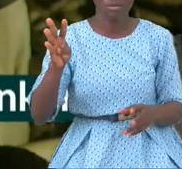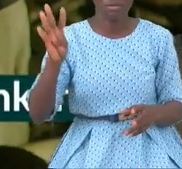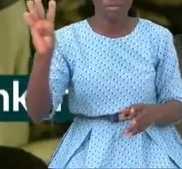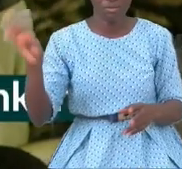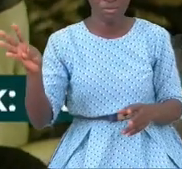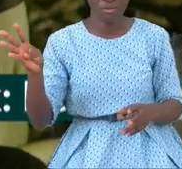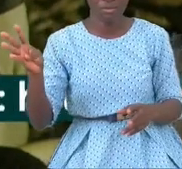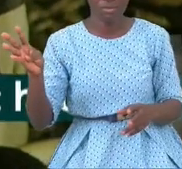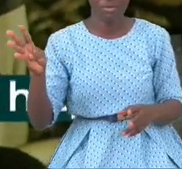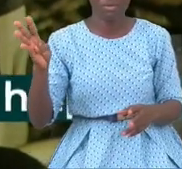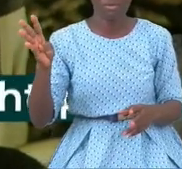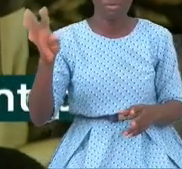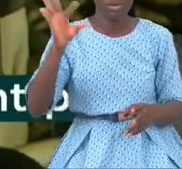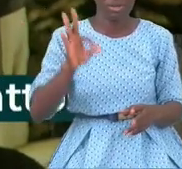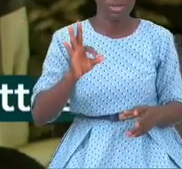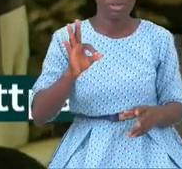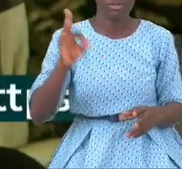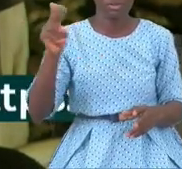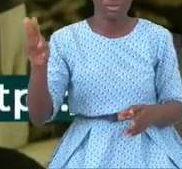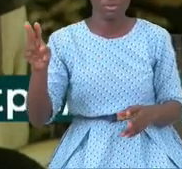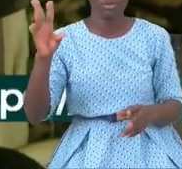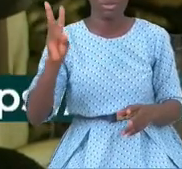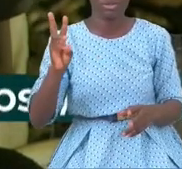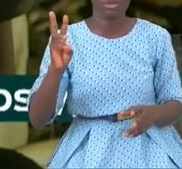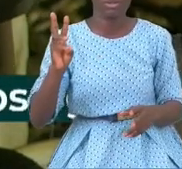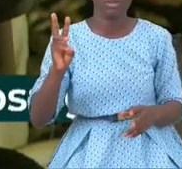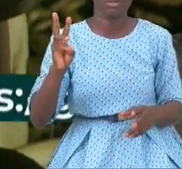+234 915 444 9263. Now I have very important news for you.